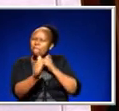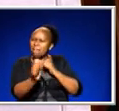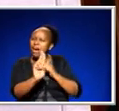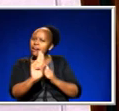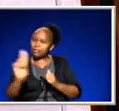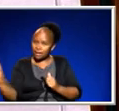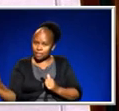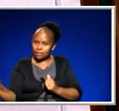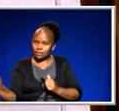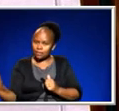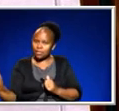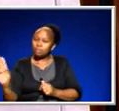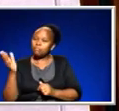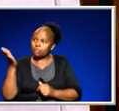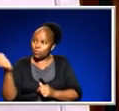be digit